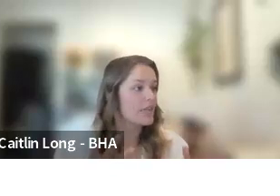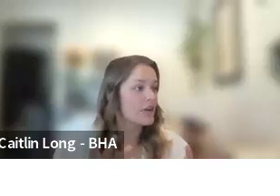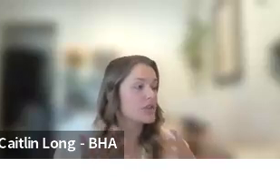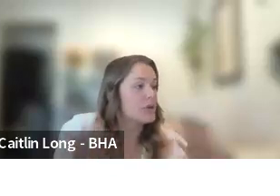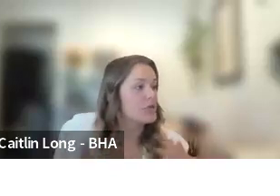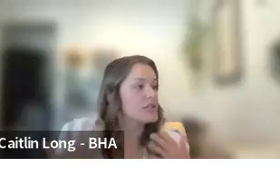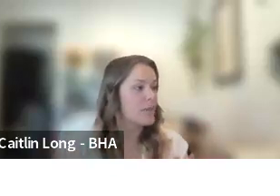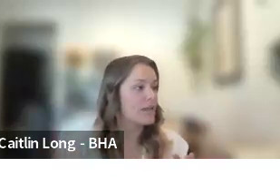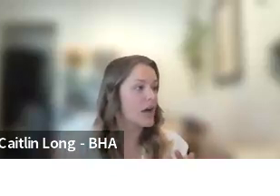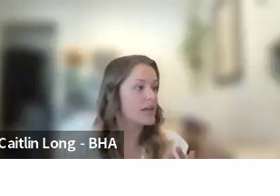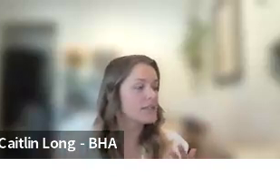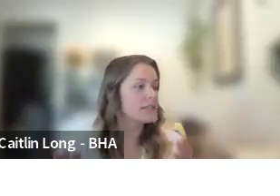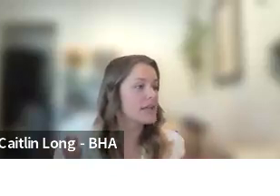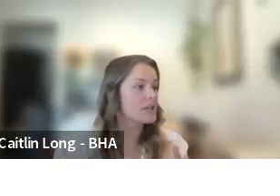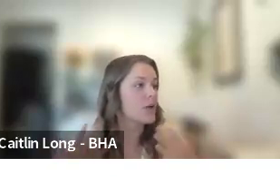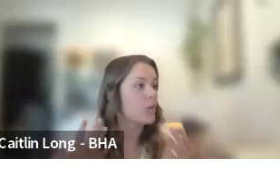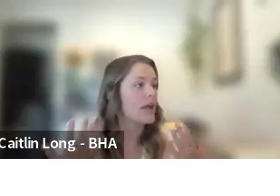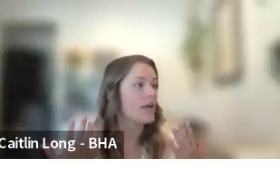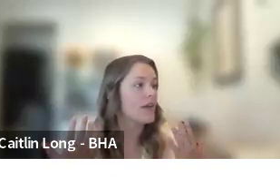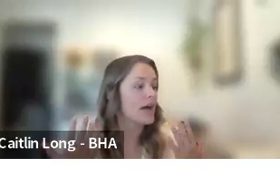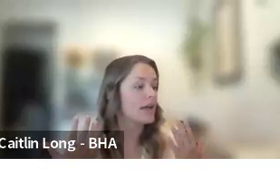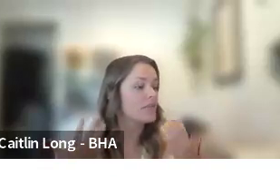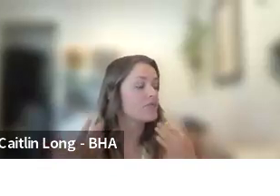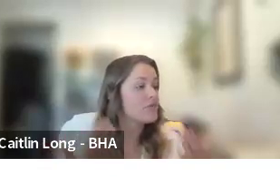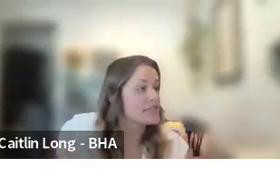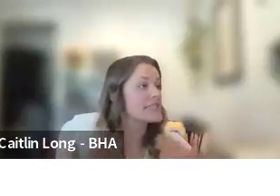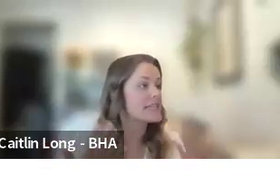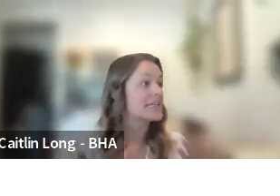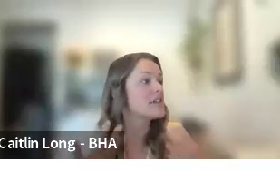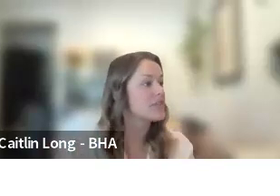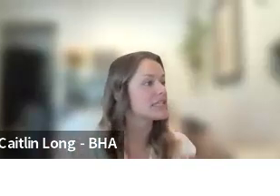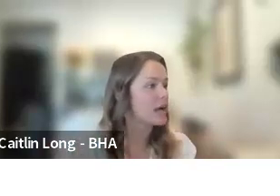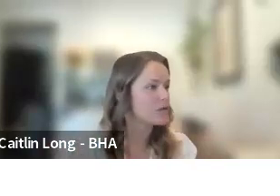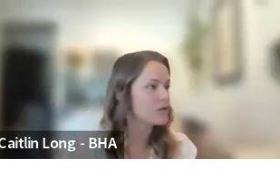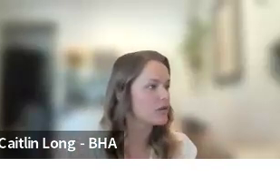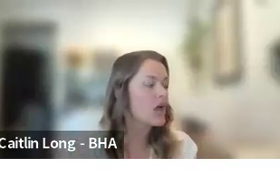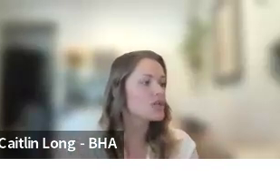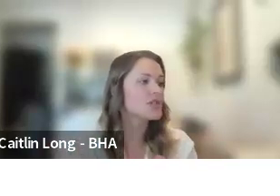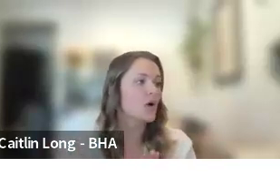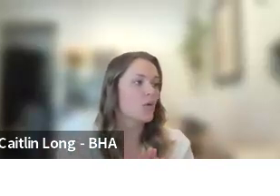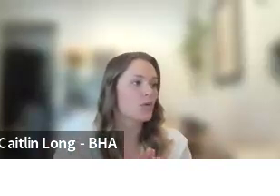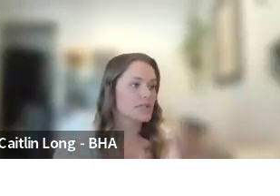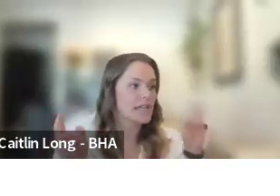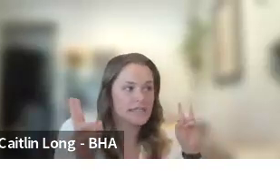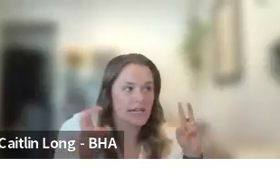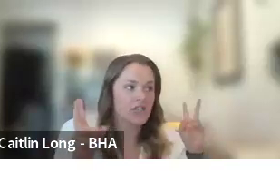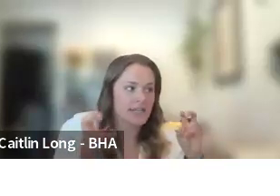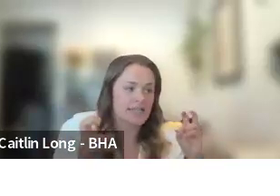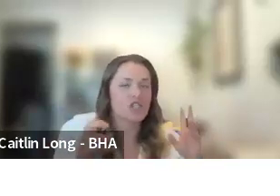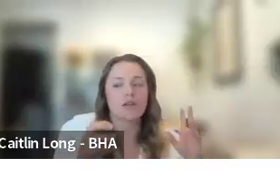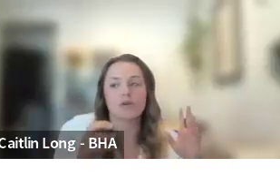work together to build these bylaws in a way that fits the needs of this council. So when we're